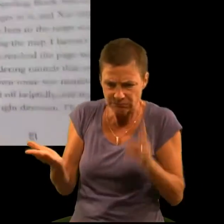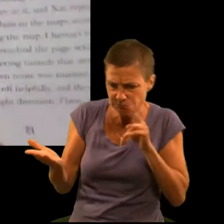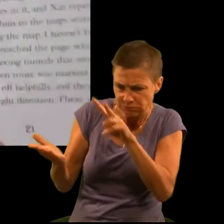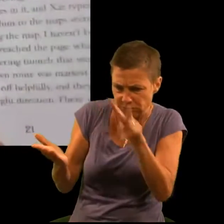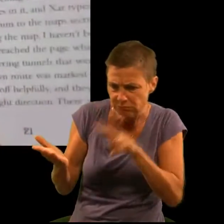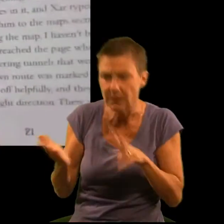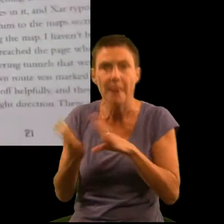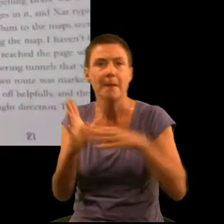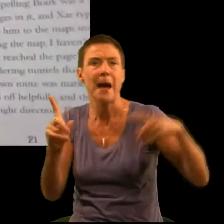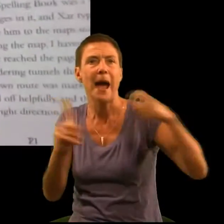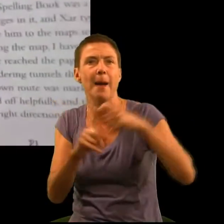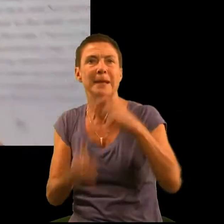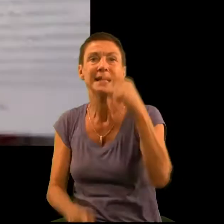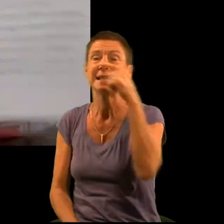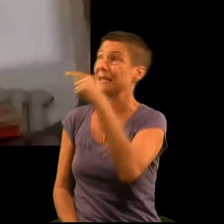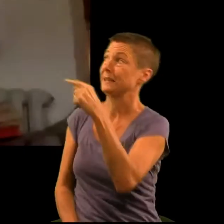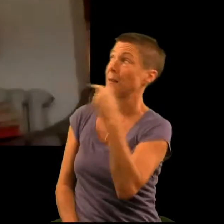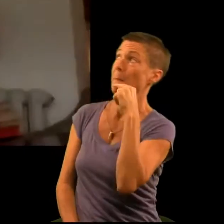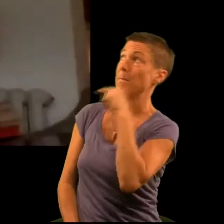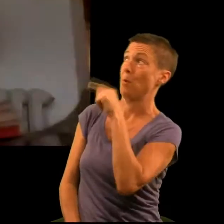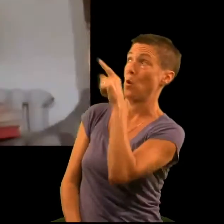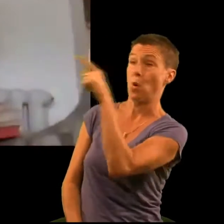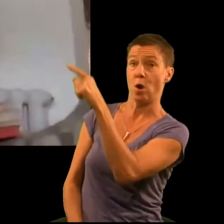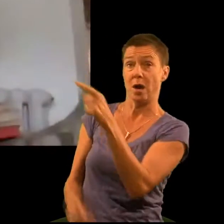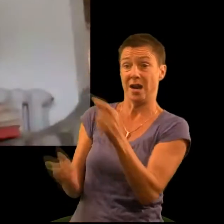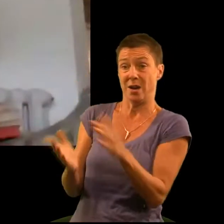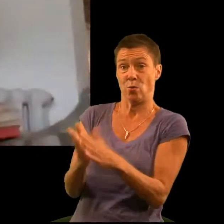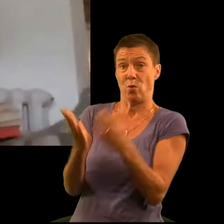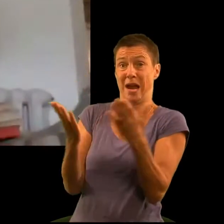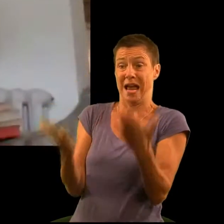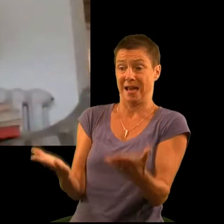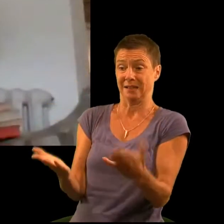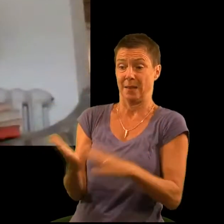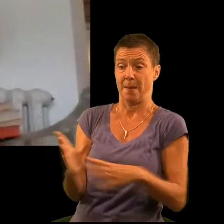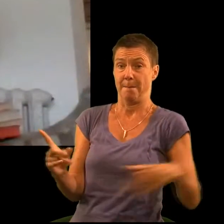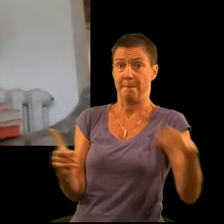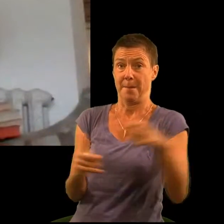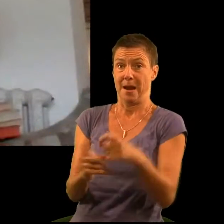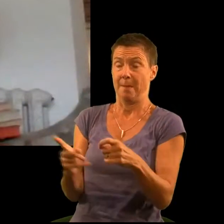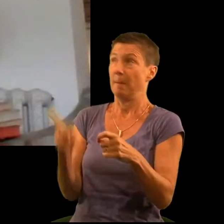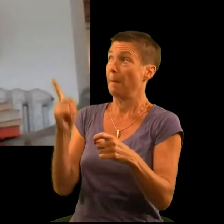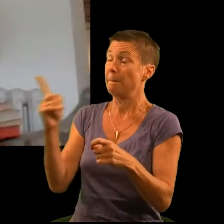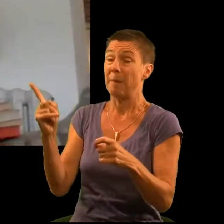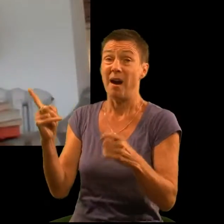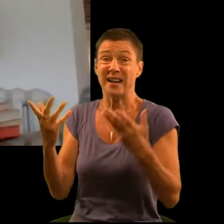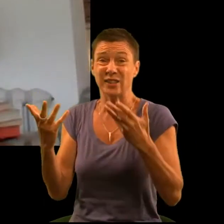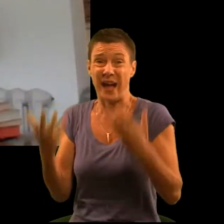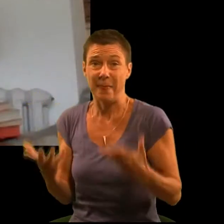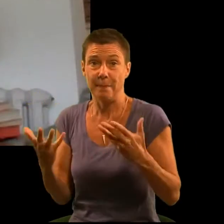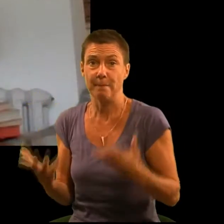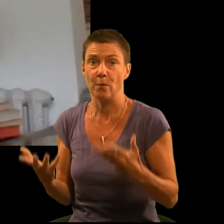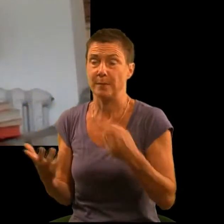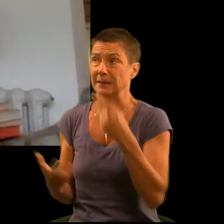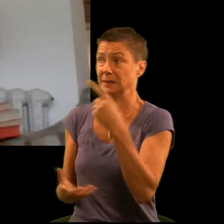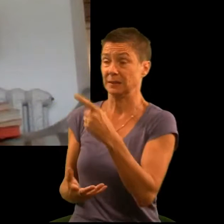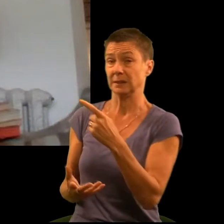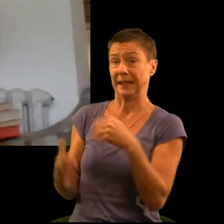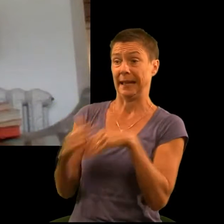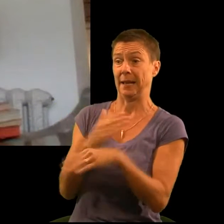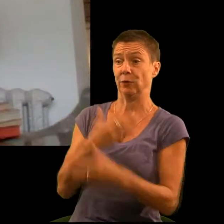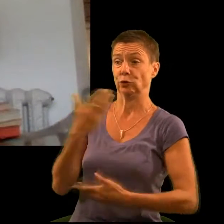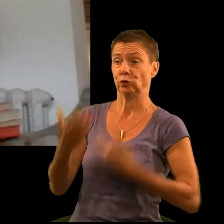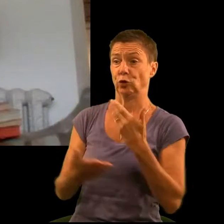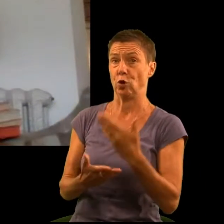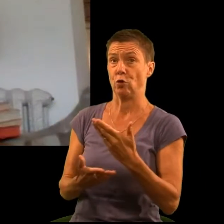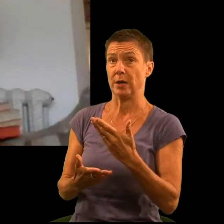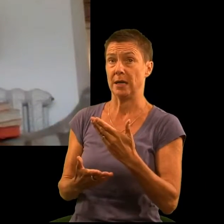Tsar. He's the boy who's got. But unfortunately, this is the moment when they just realise.